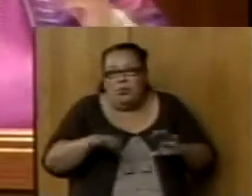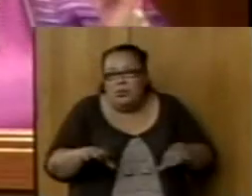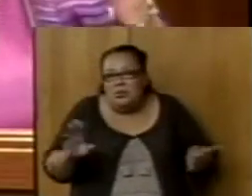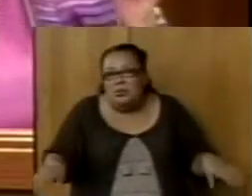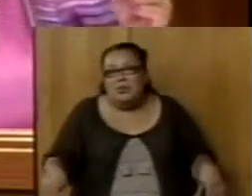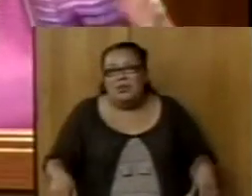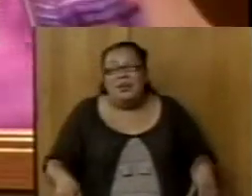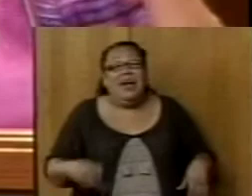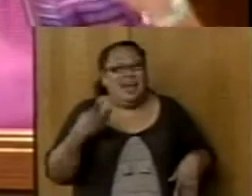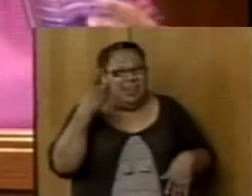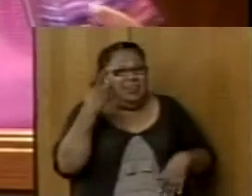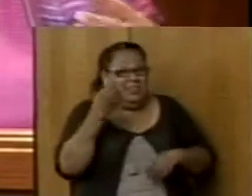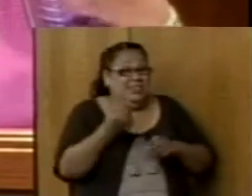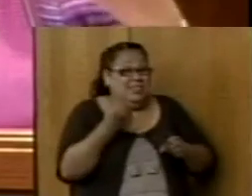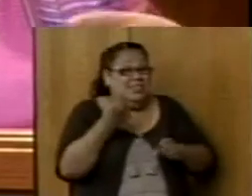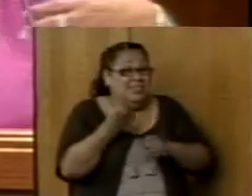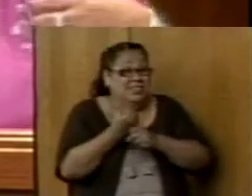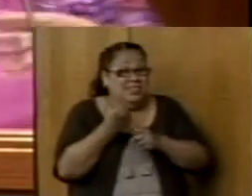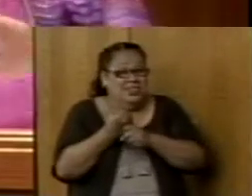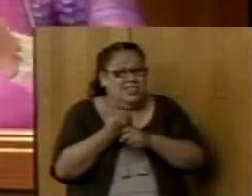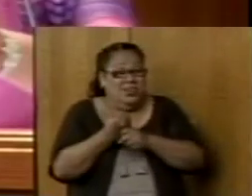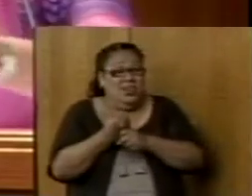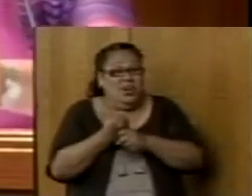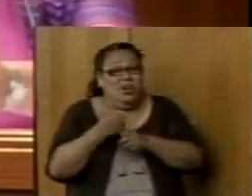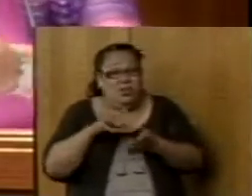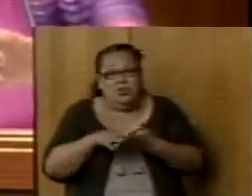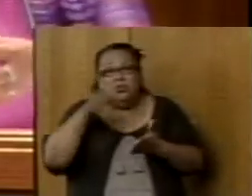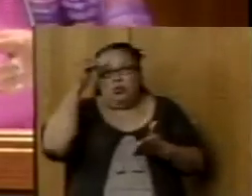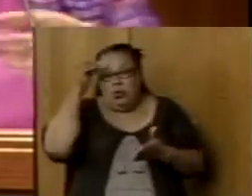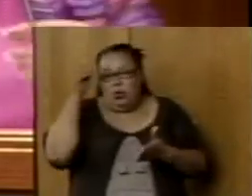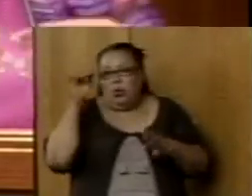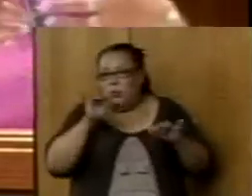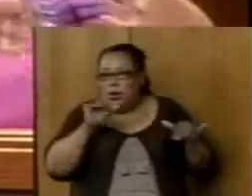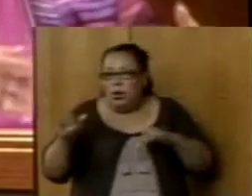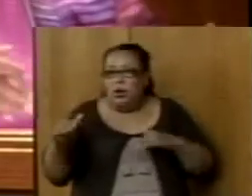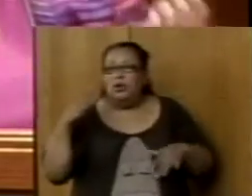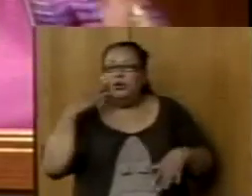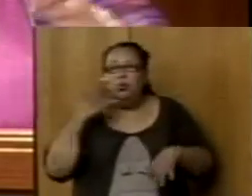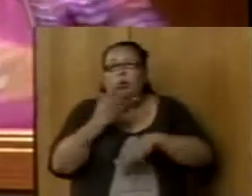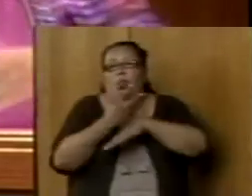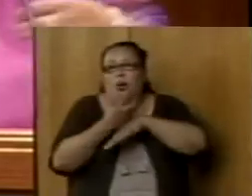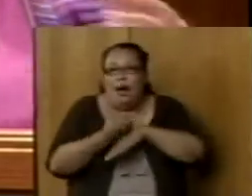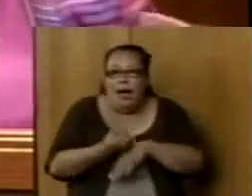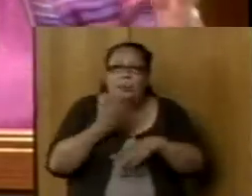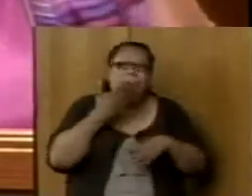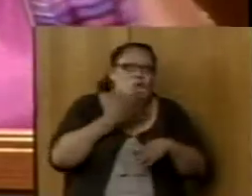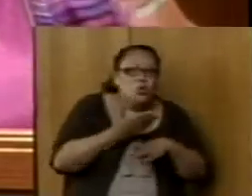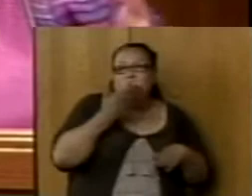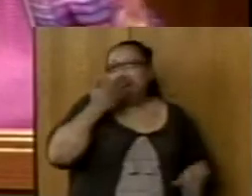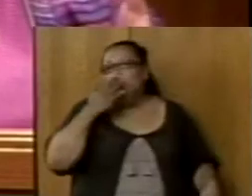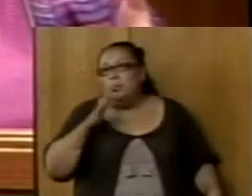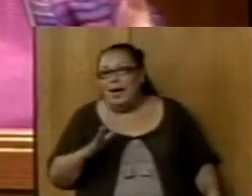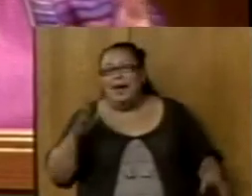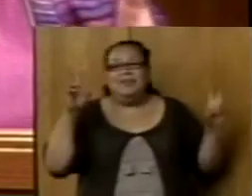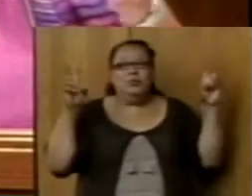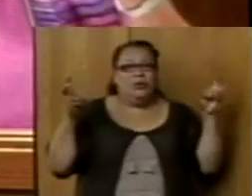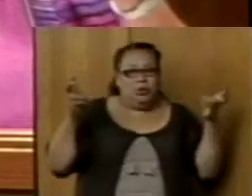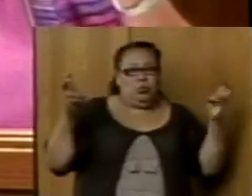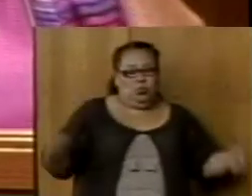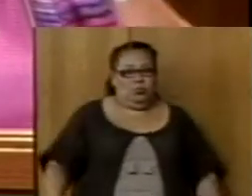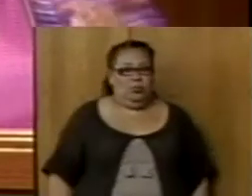going to take him at least a year to learn to learn what they're like, to know their habits, their goods, their bads, their